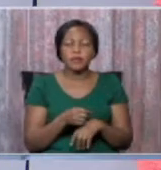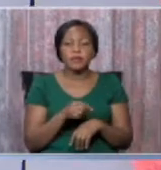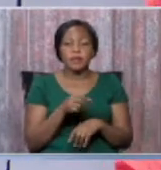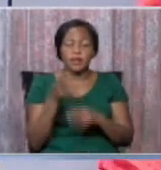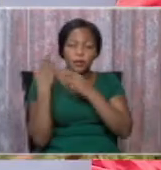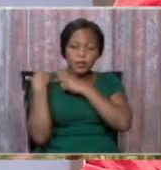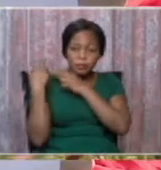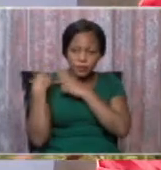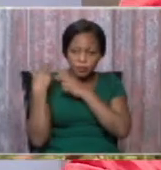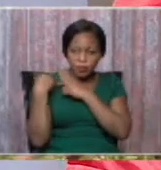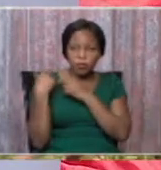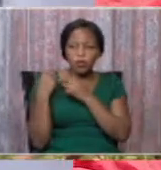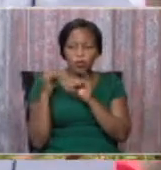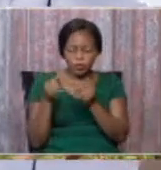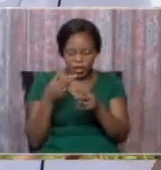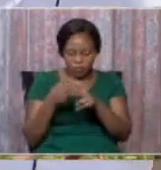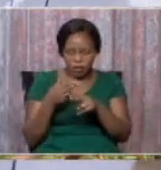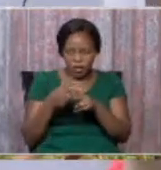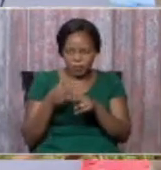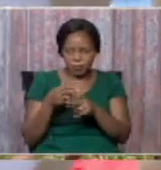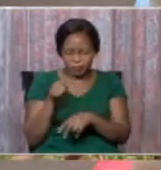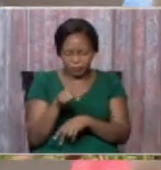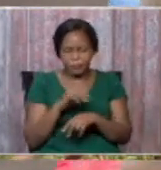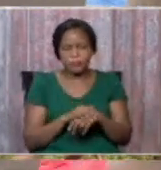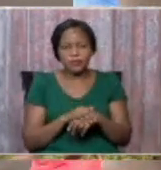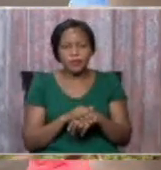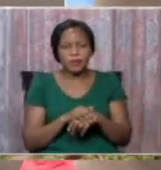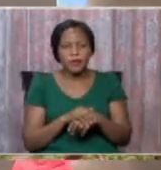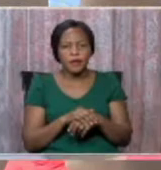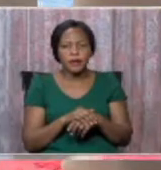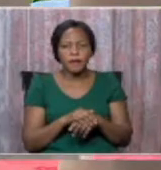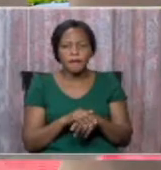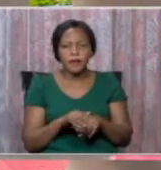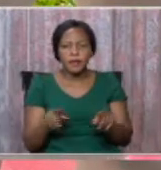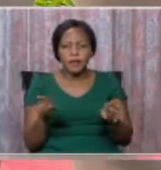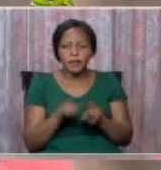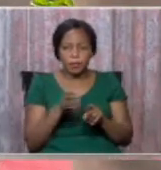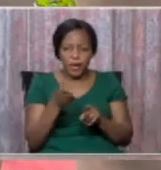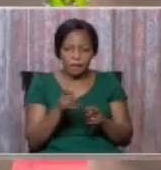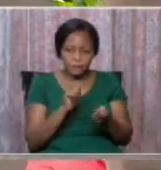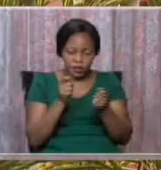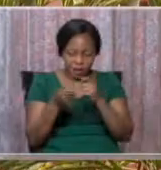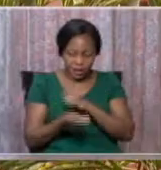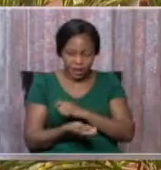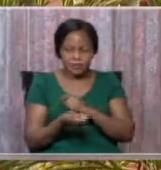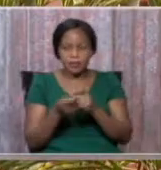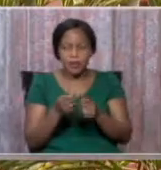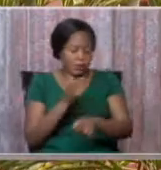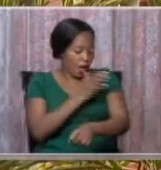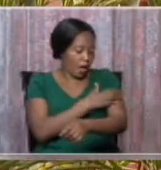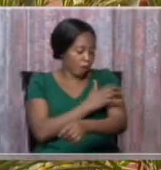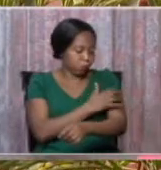named this the muscle enlargement, since our muscles also change. Because you can't convince me that